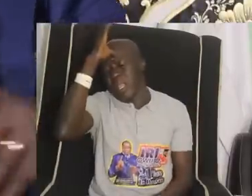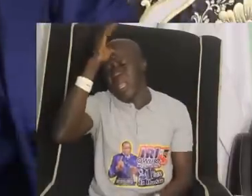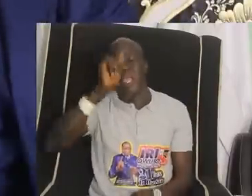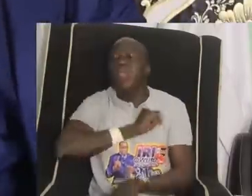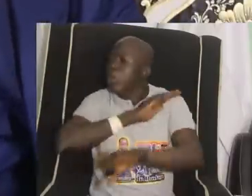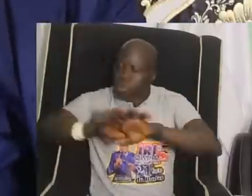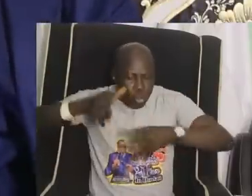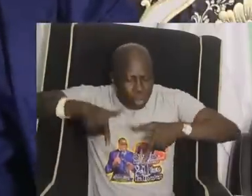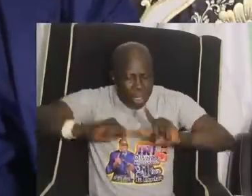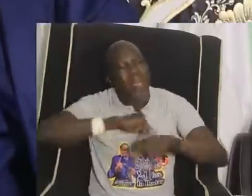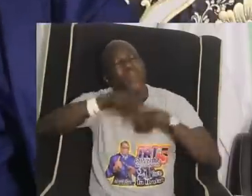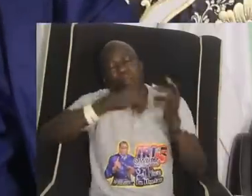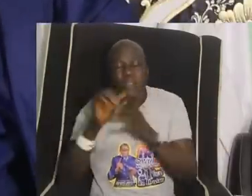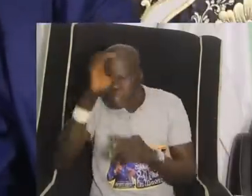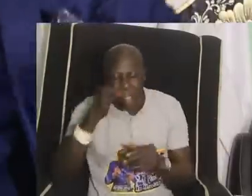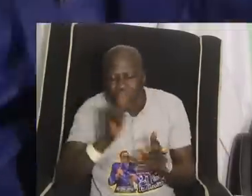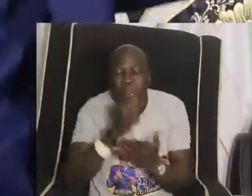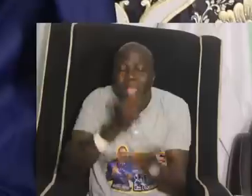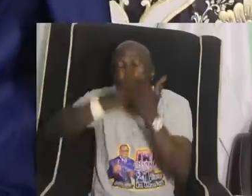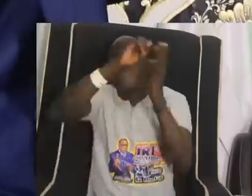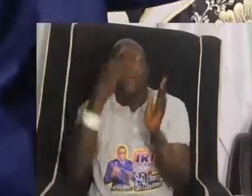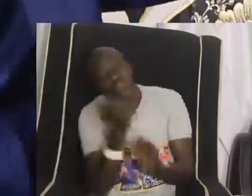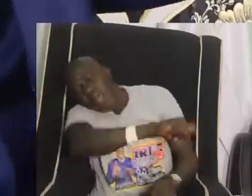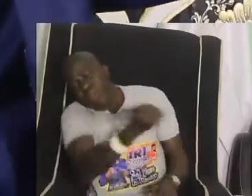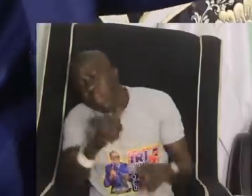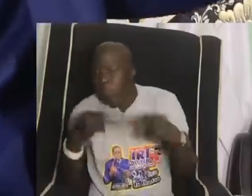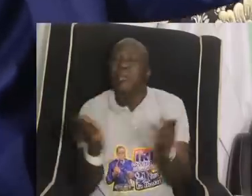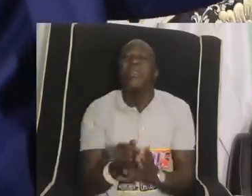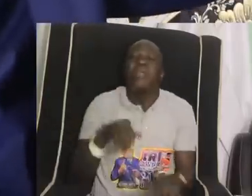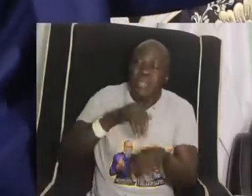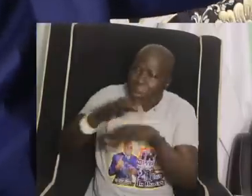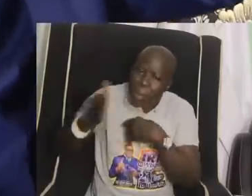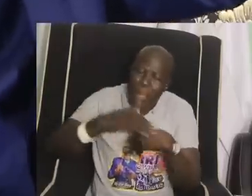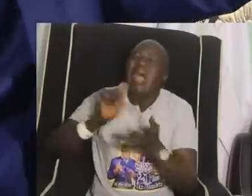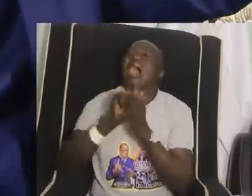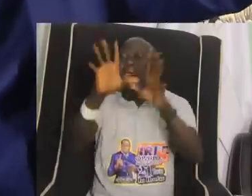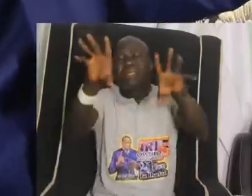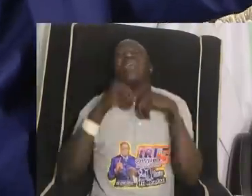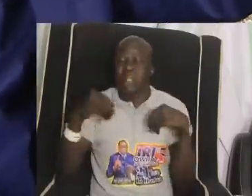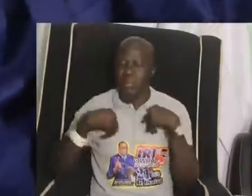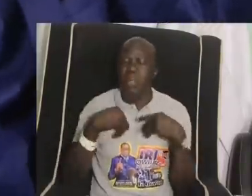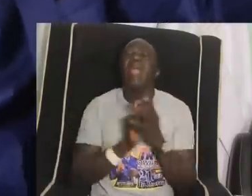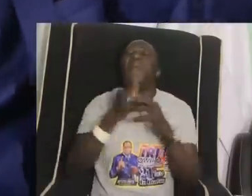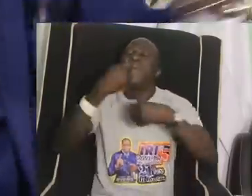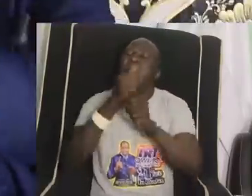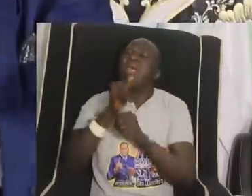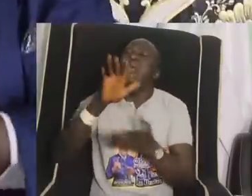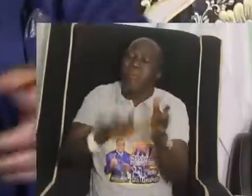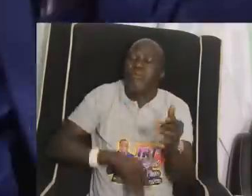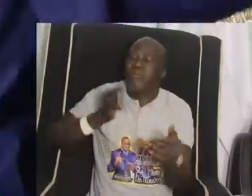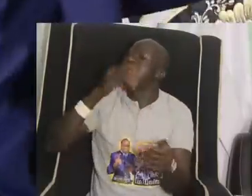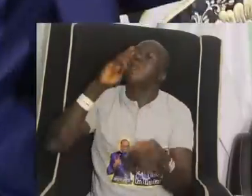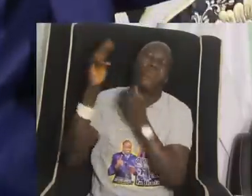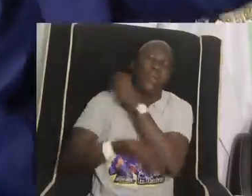but your man, my father. Don't let me see for help for to somewhere else. Say, we have I have come back. Let's